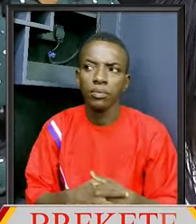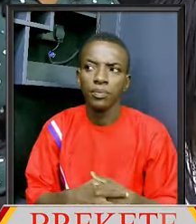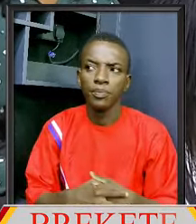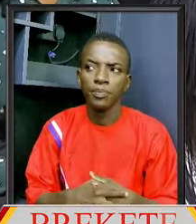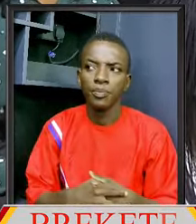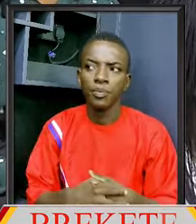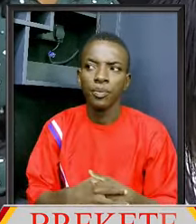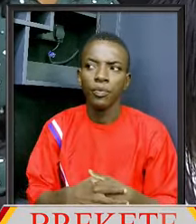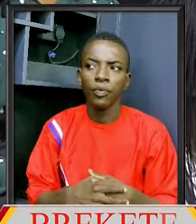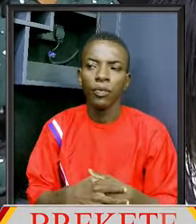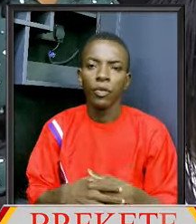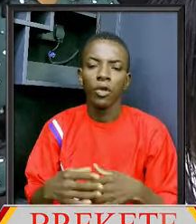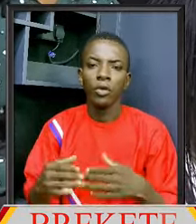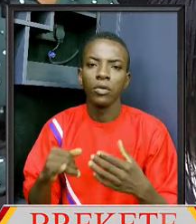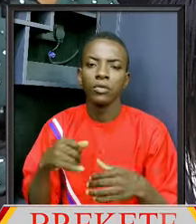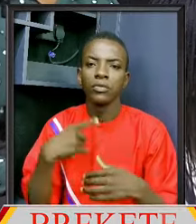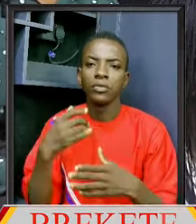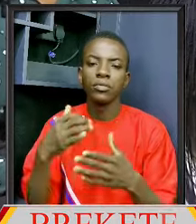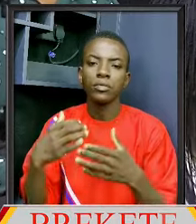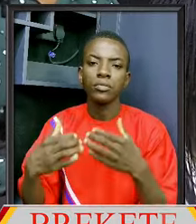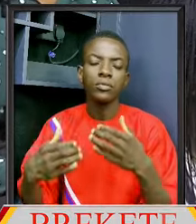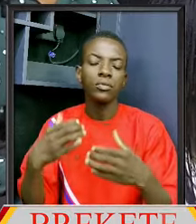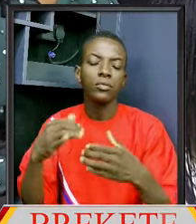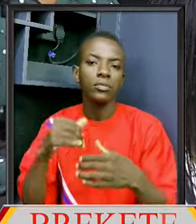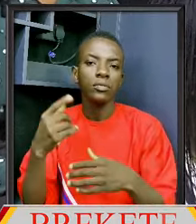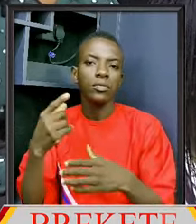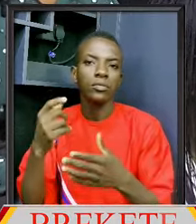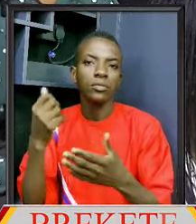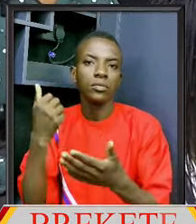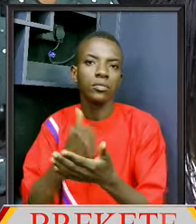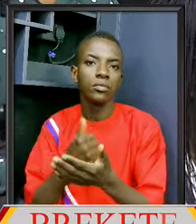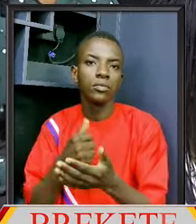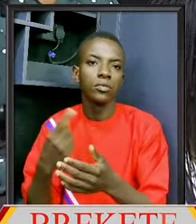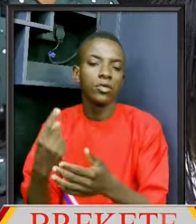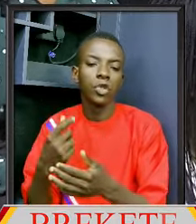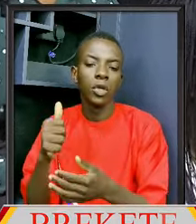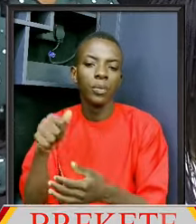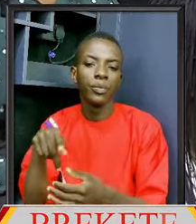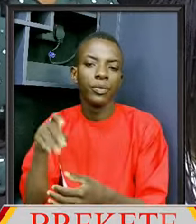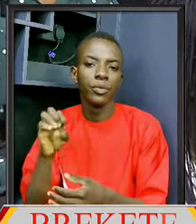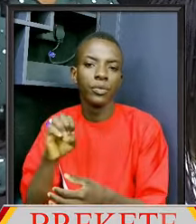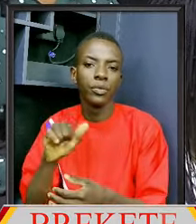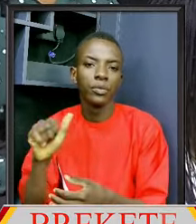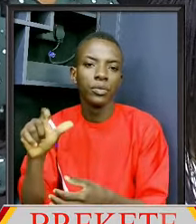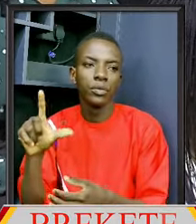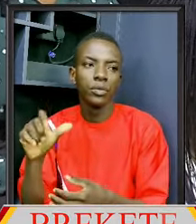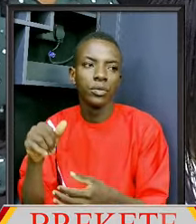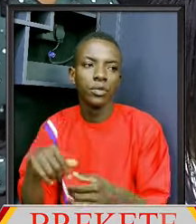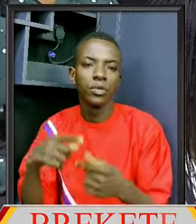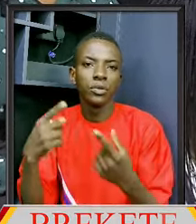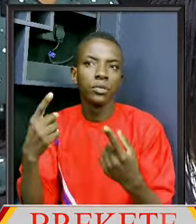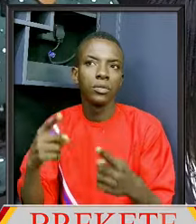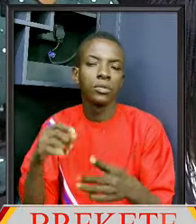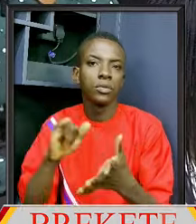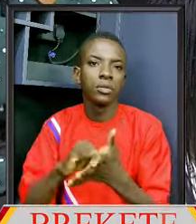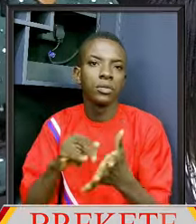So if the tribunal don't give you sentence, not only appeal you go. Now be the meaning.